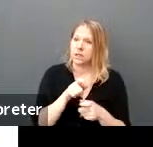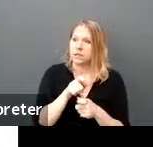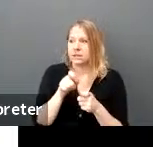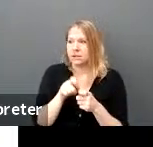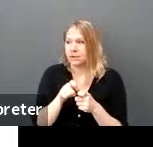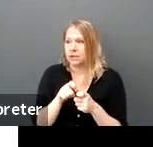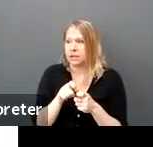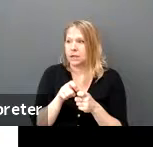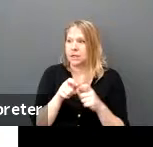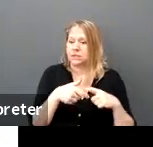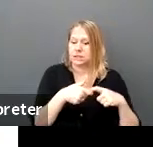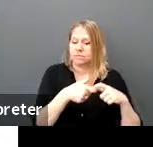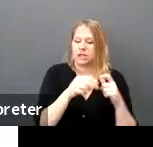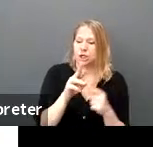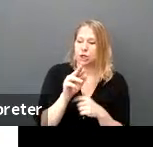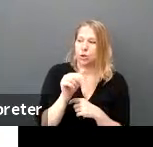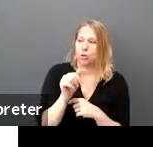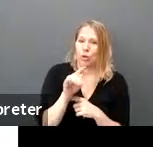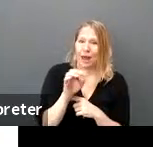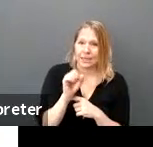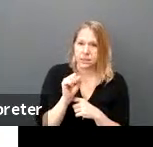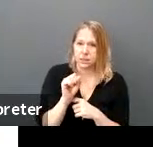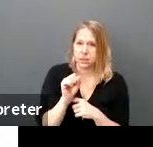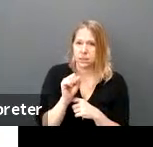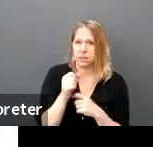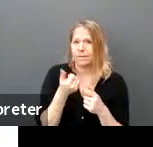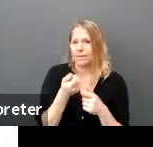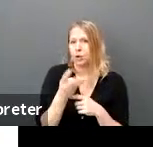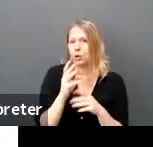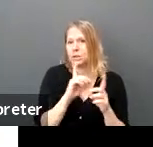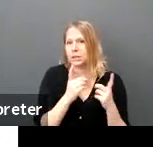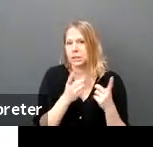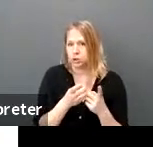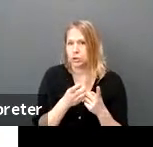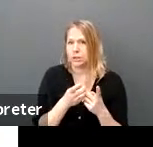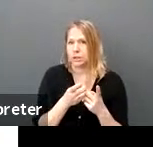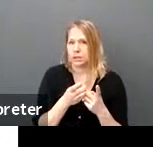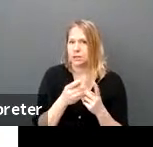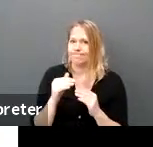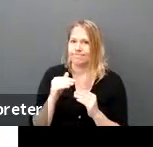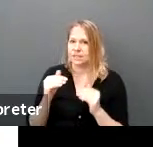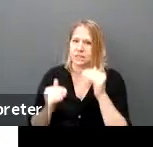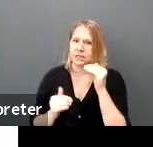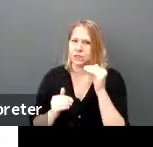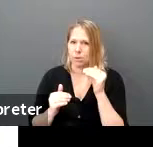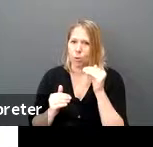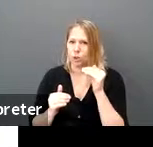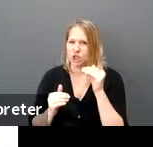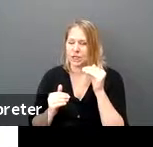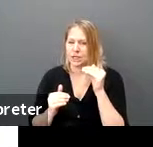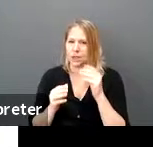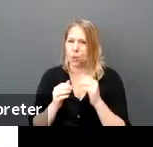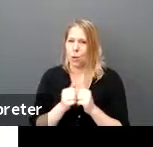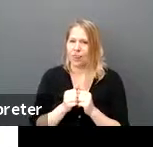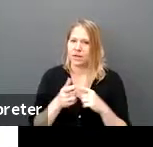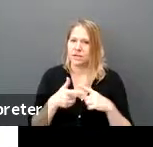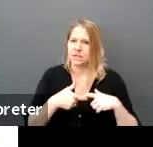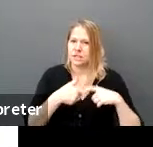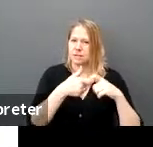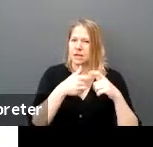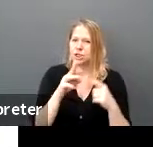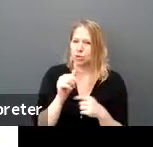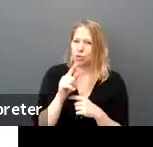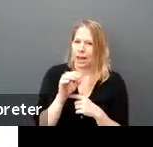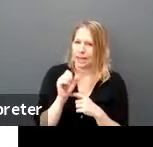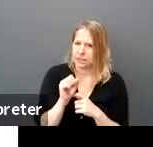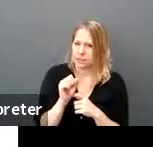particular, we look at suspension rates. A few of our districts have been found disproportionate with suspension